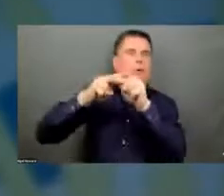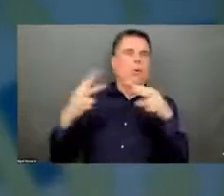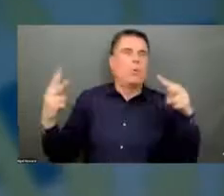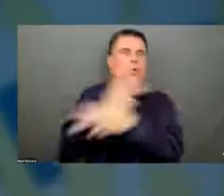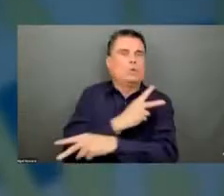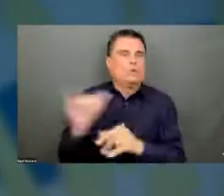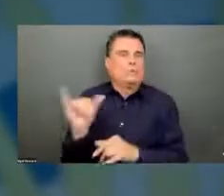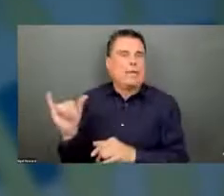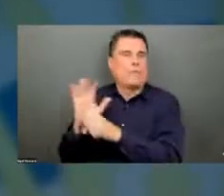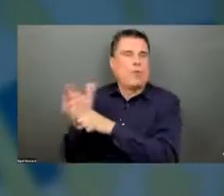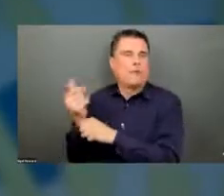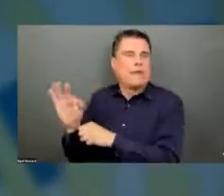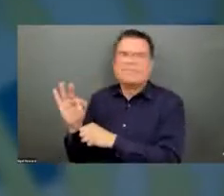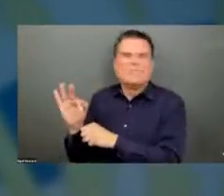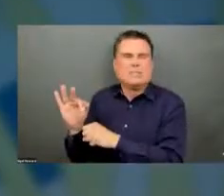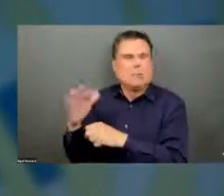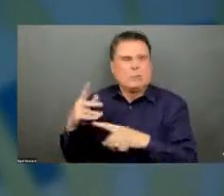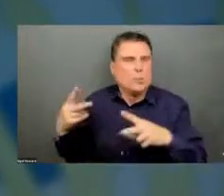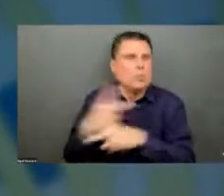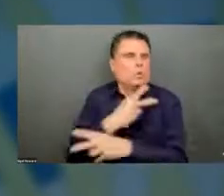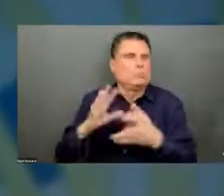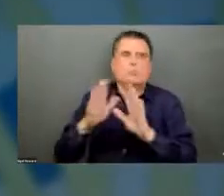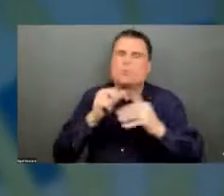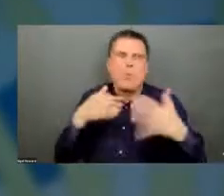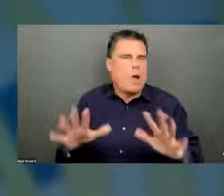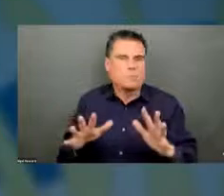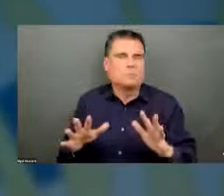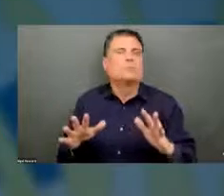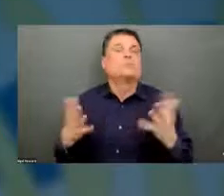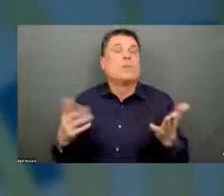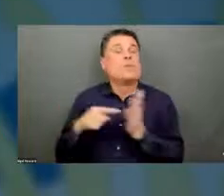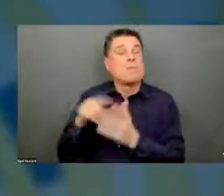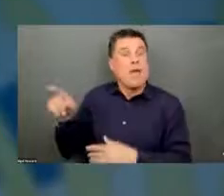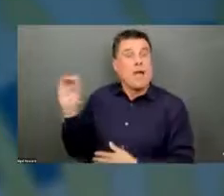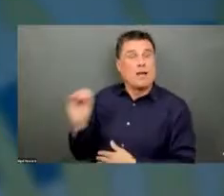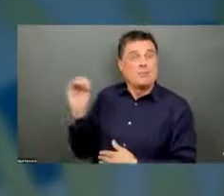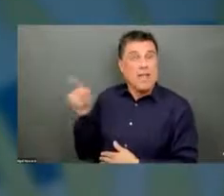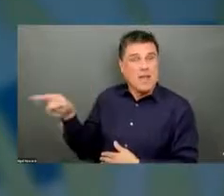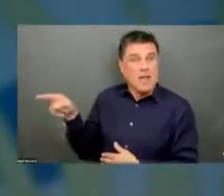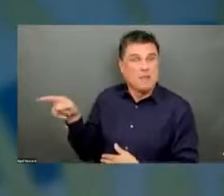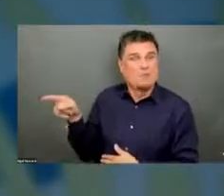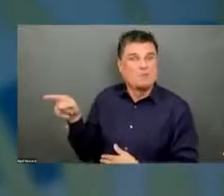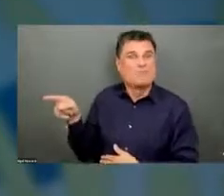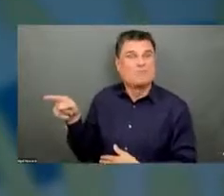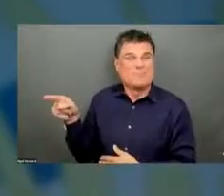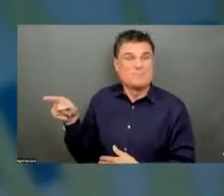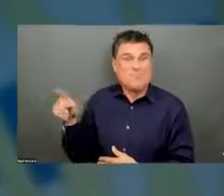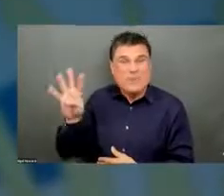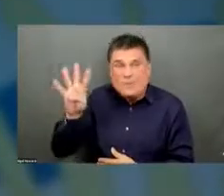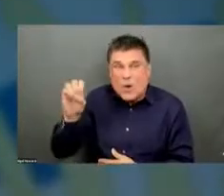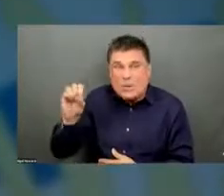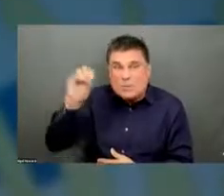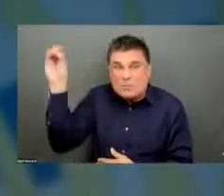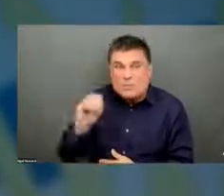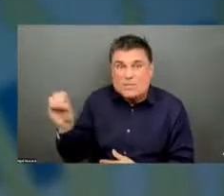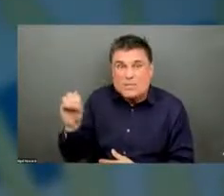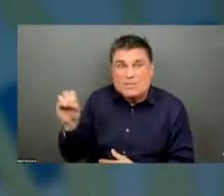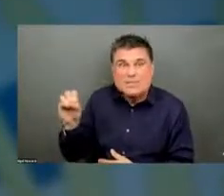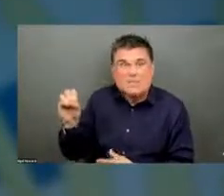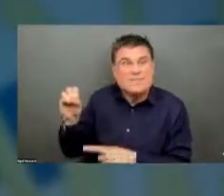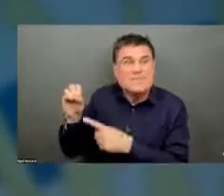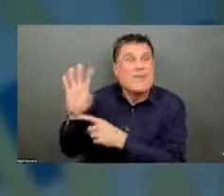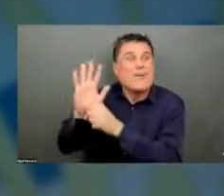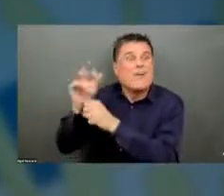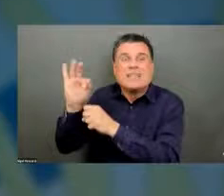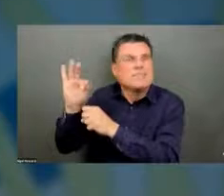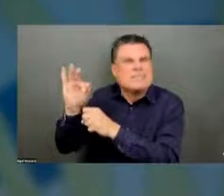where about 40% of the cases. We're still under 10%, but we are seeing that these are increasing, which